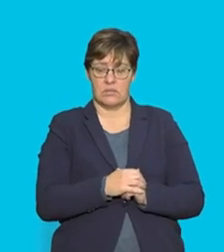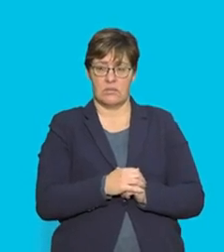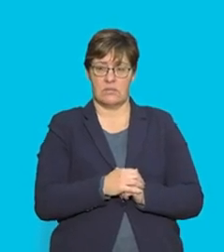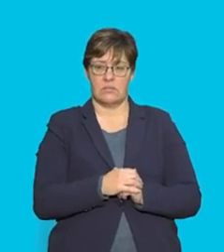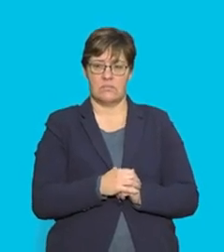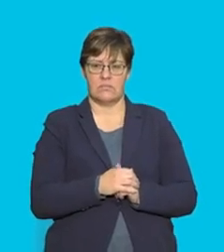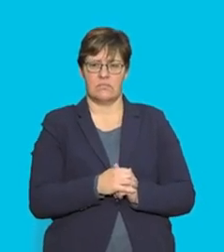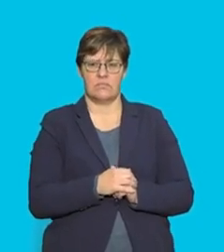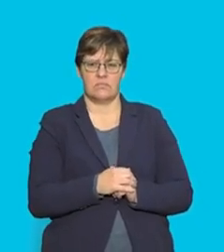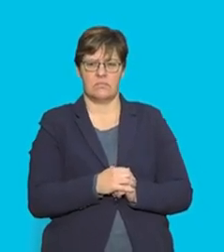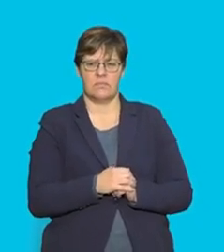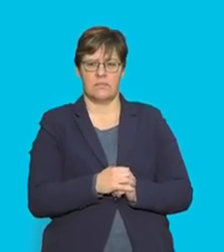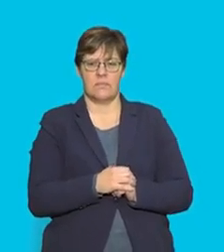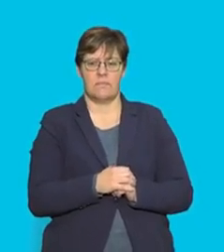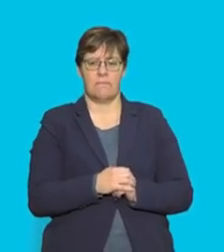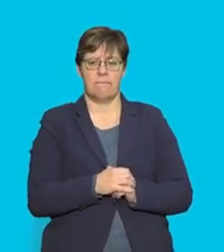minus y squared,